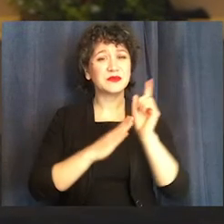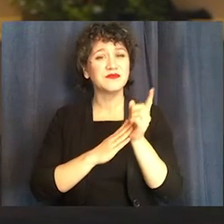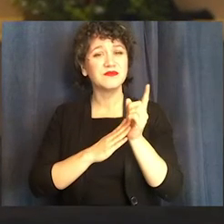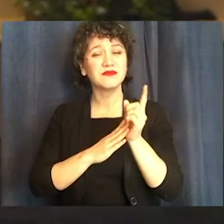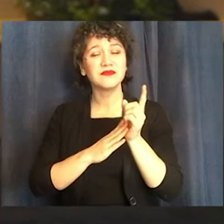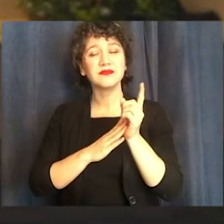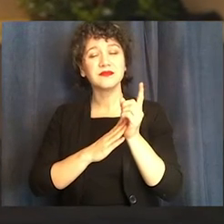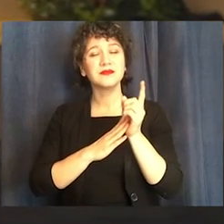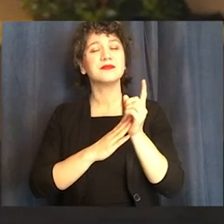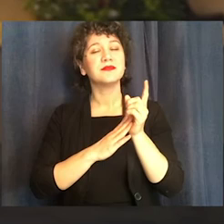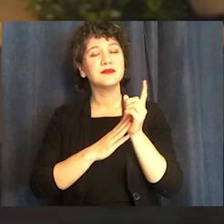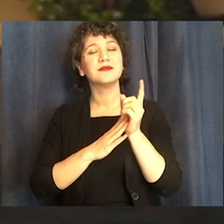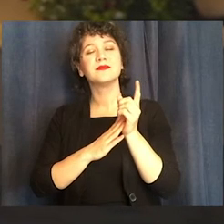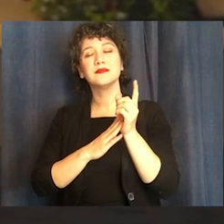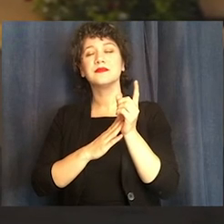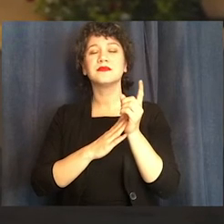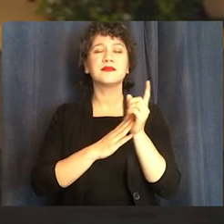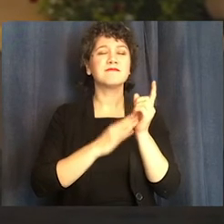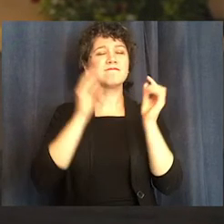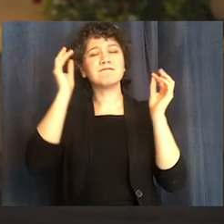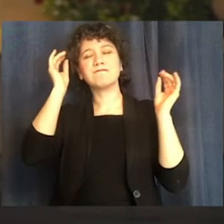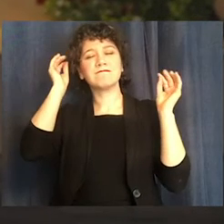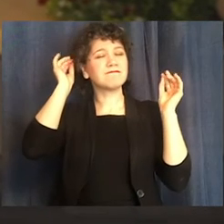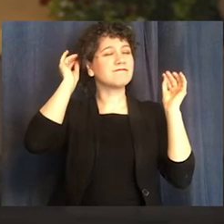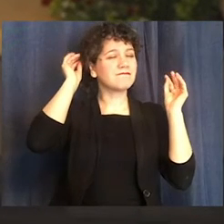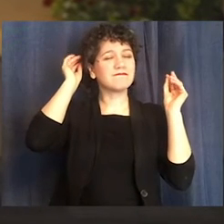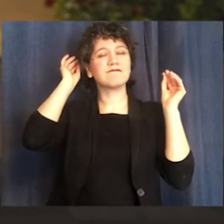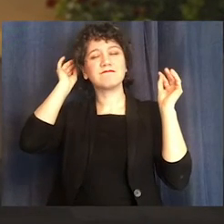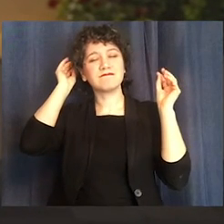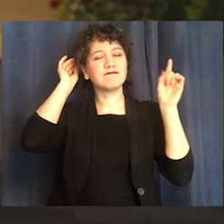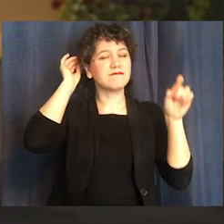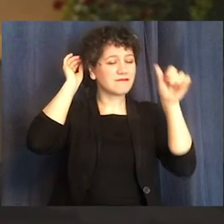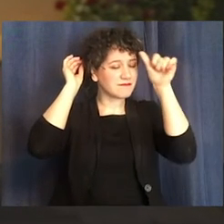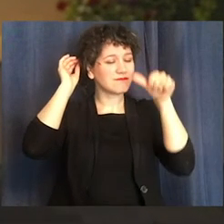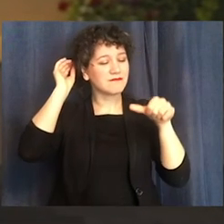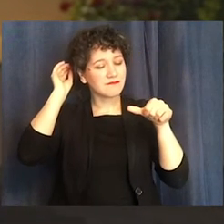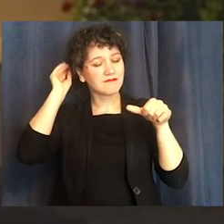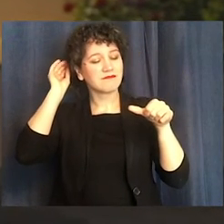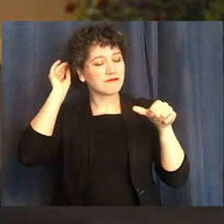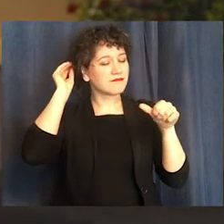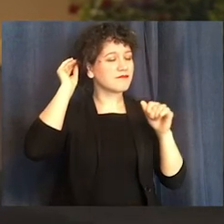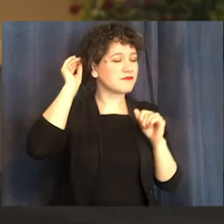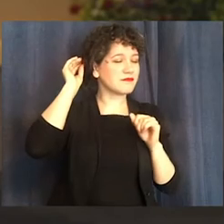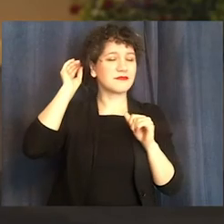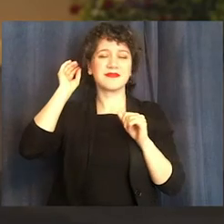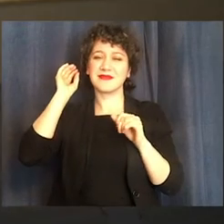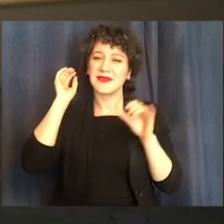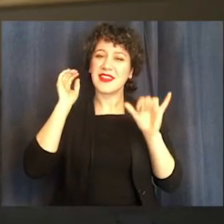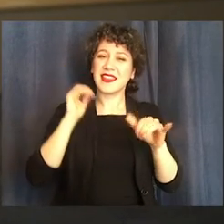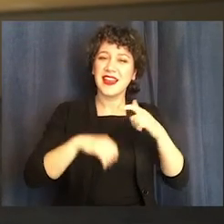The time we stood with our shaking hands, the crowds and stands went wild.